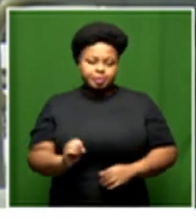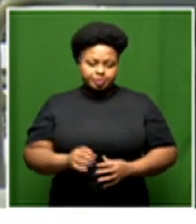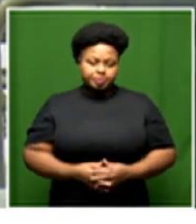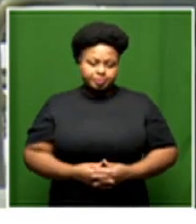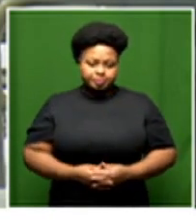.8%. US. at 1,435,209 to We're,000. We're Thank